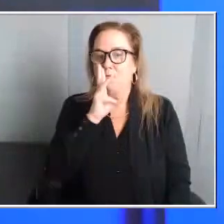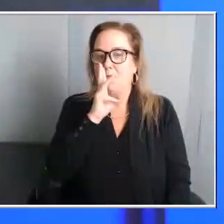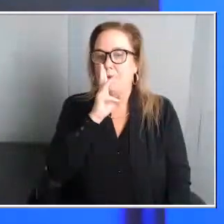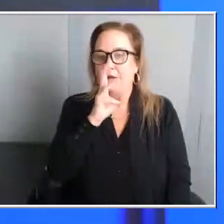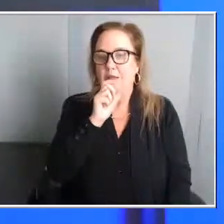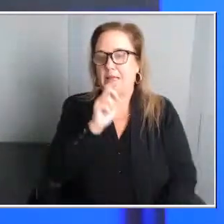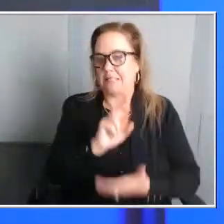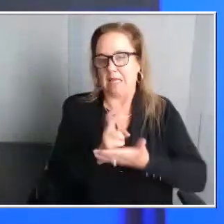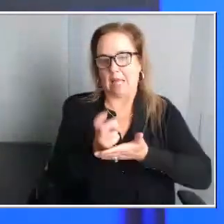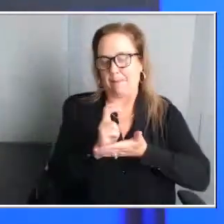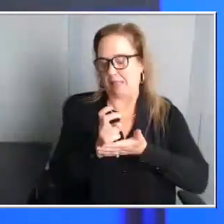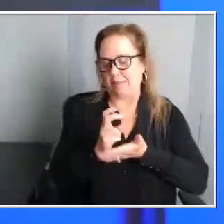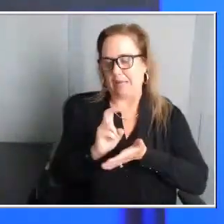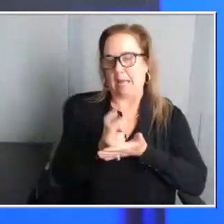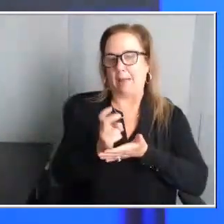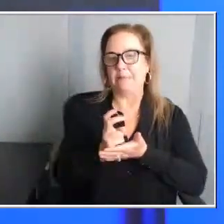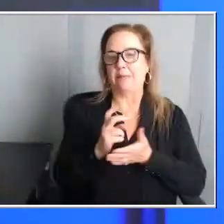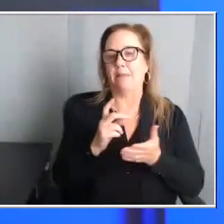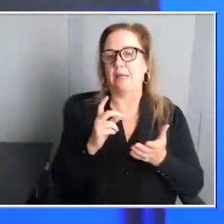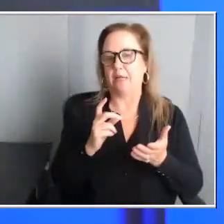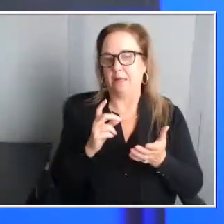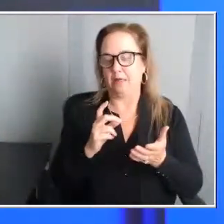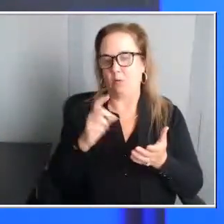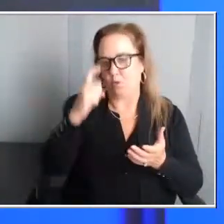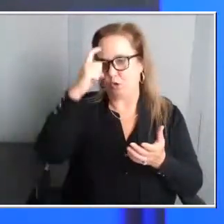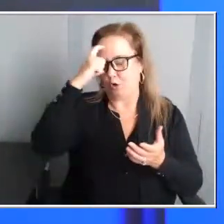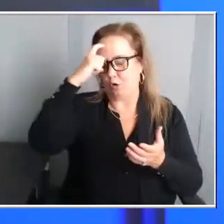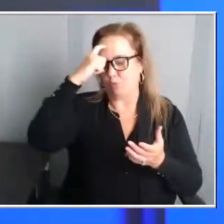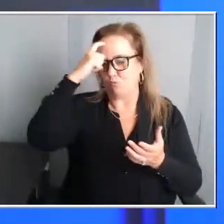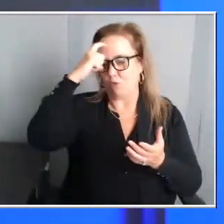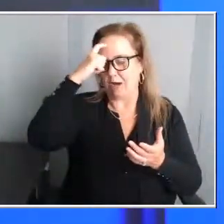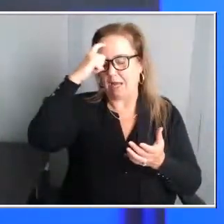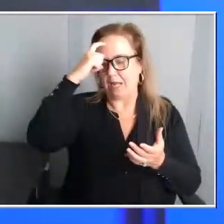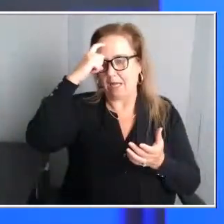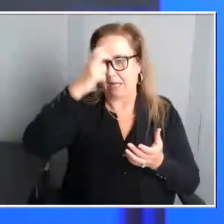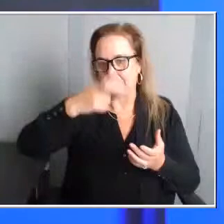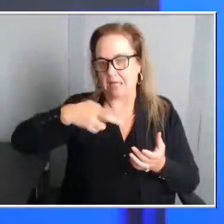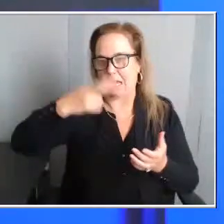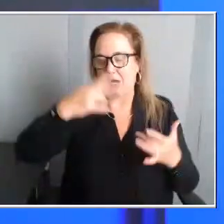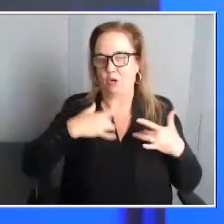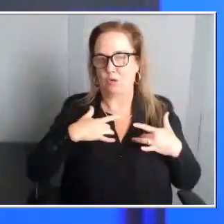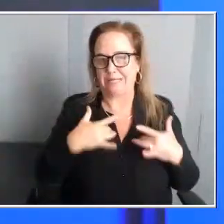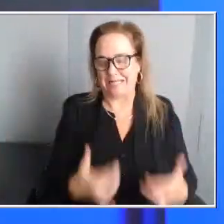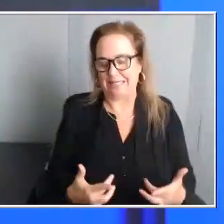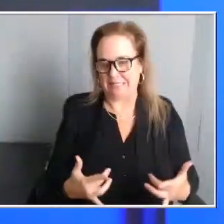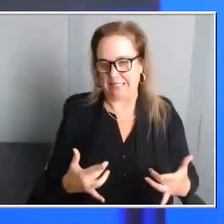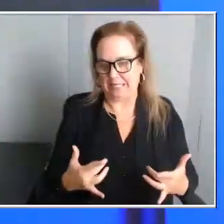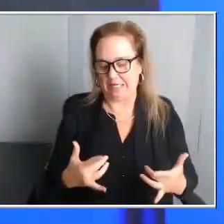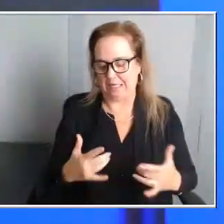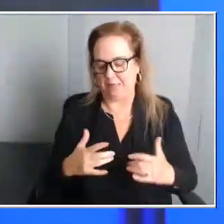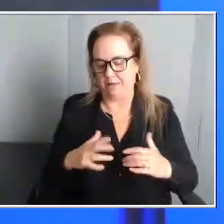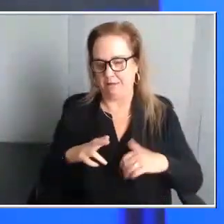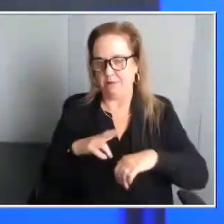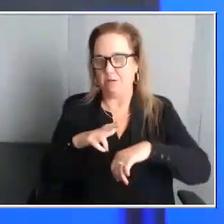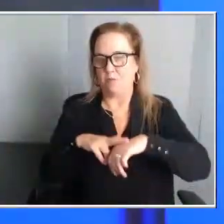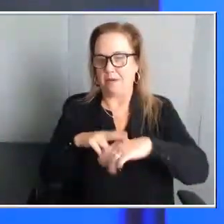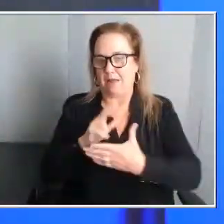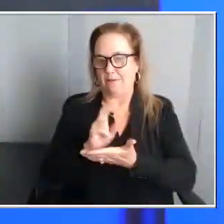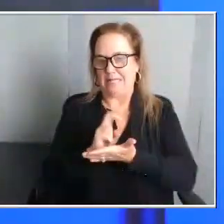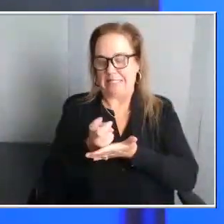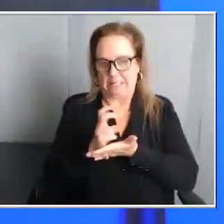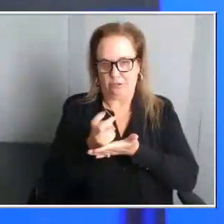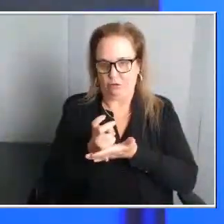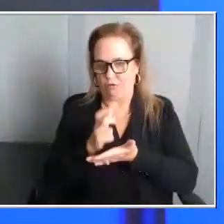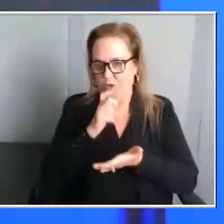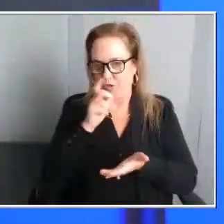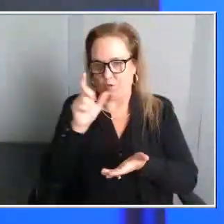epilepsy. Epilepsy is when your brain has a higher tendency than average to have seizures, and you don't need